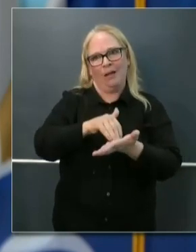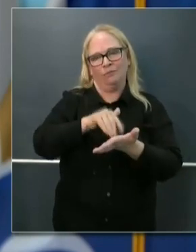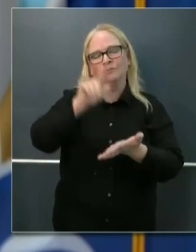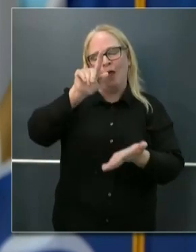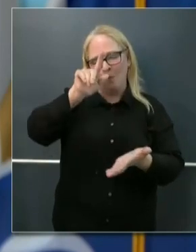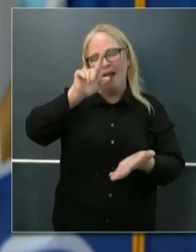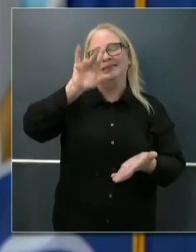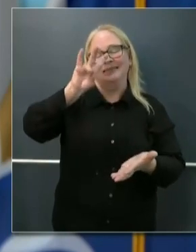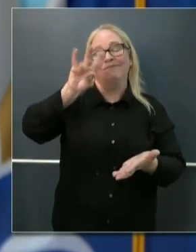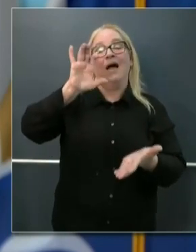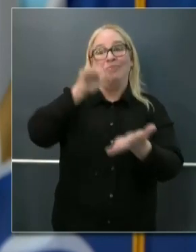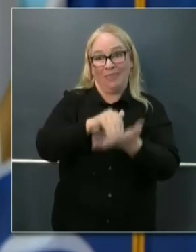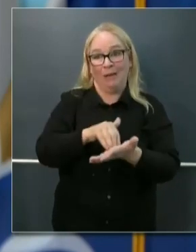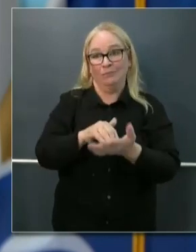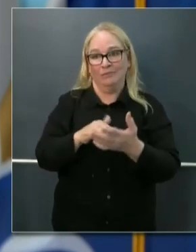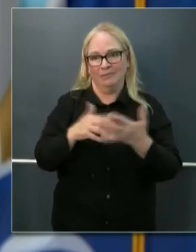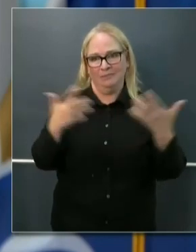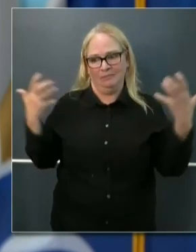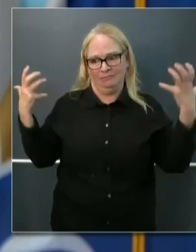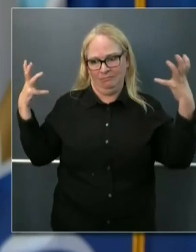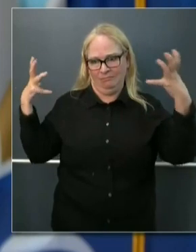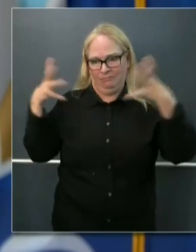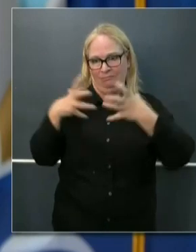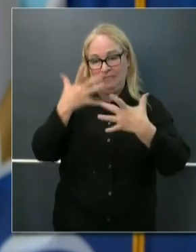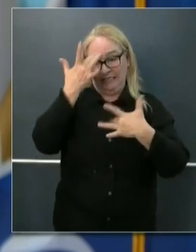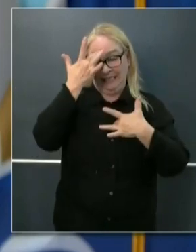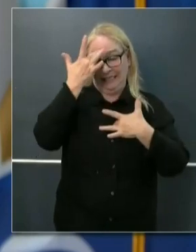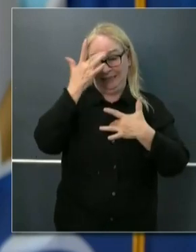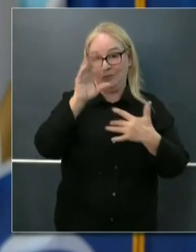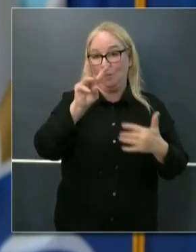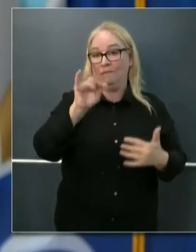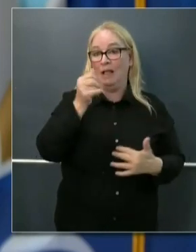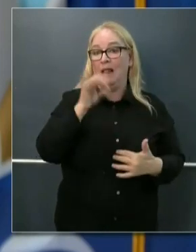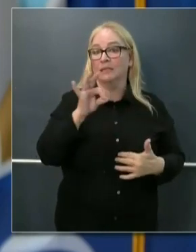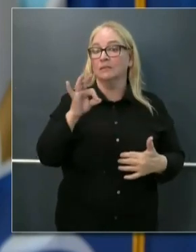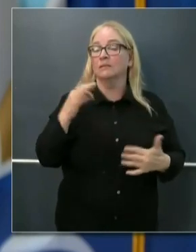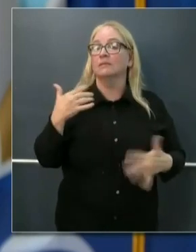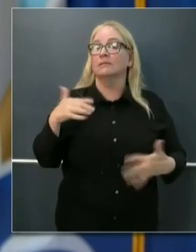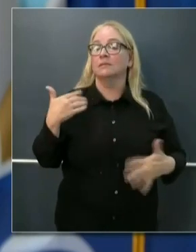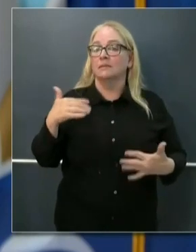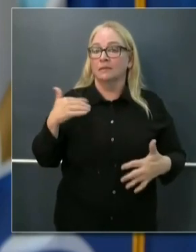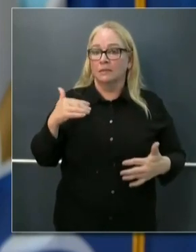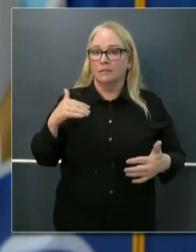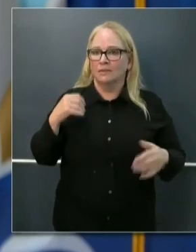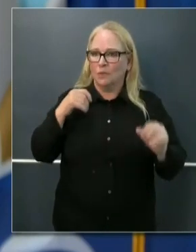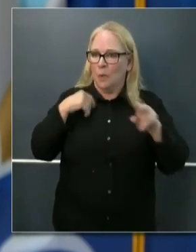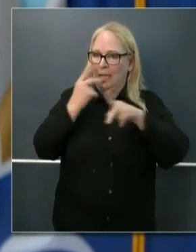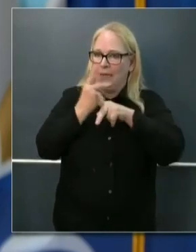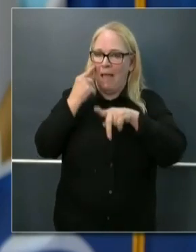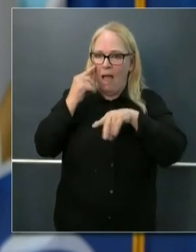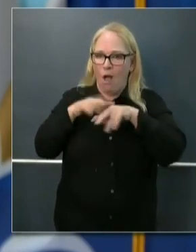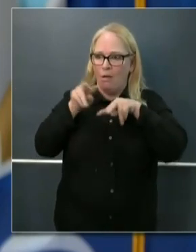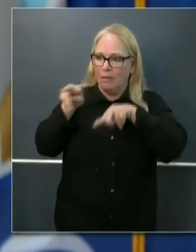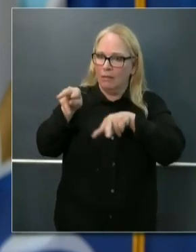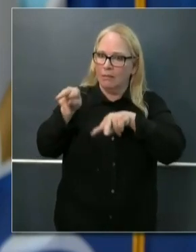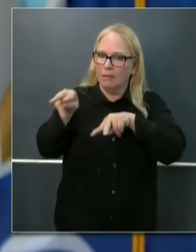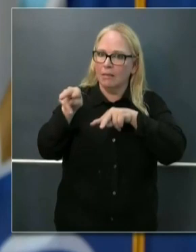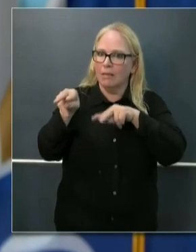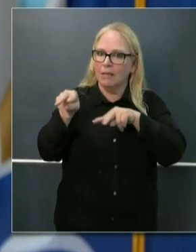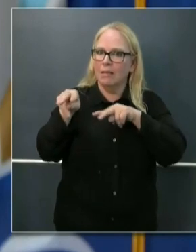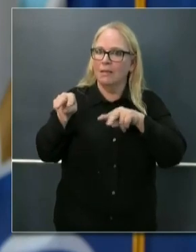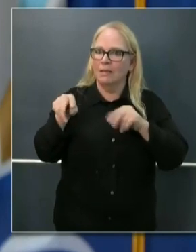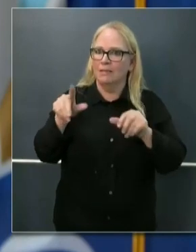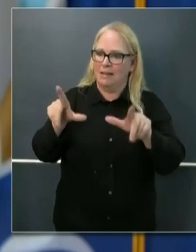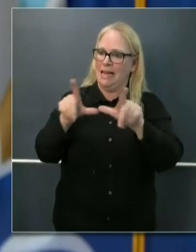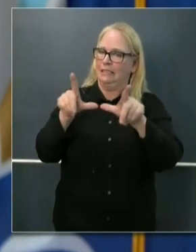and staff, patients and staff have the virus that we're currently monitoring within our licensed system.